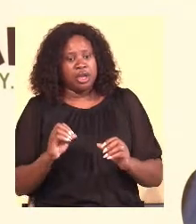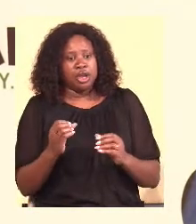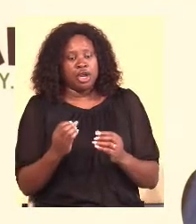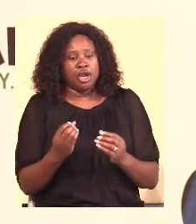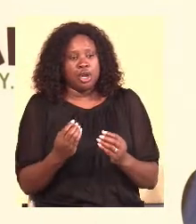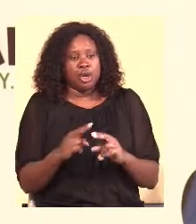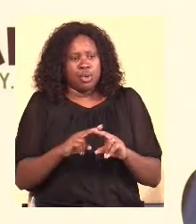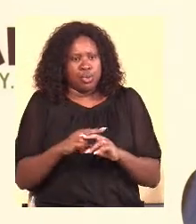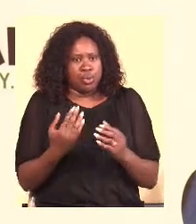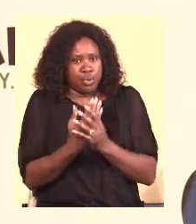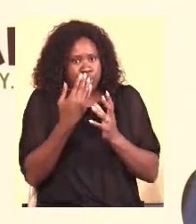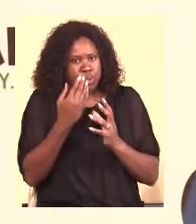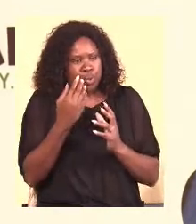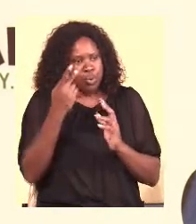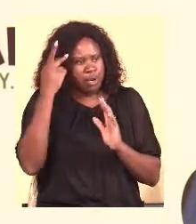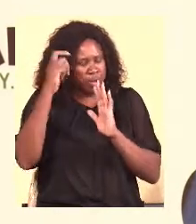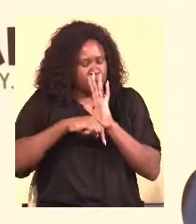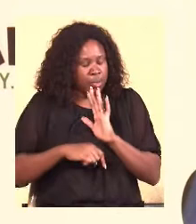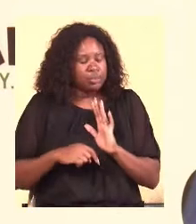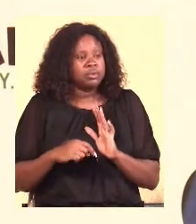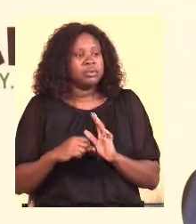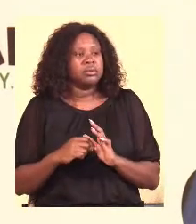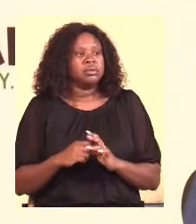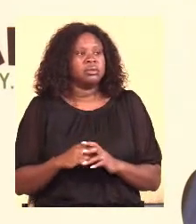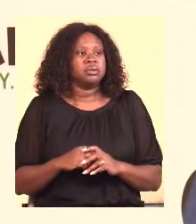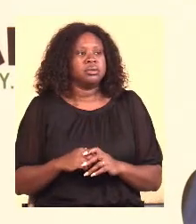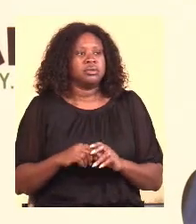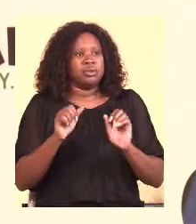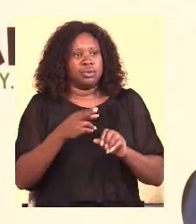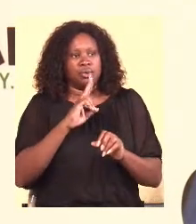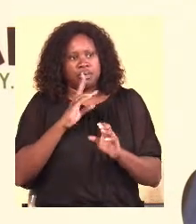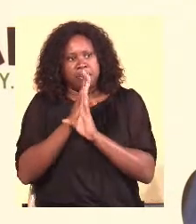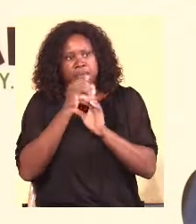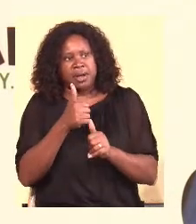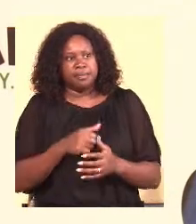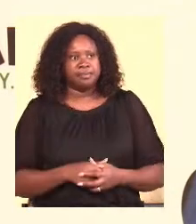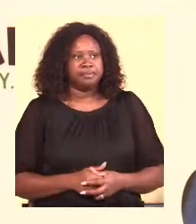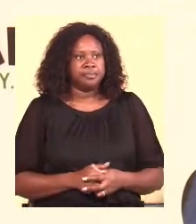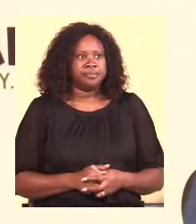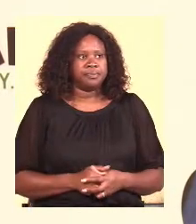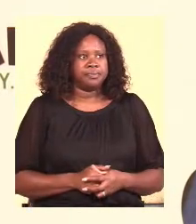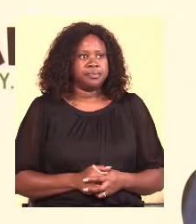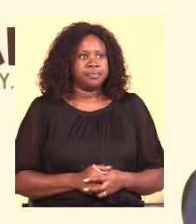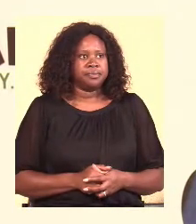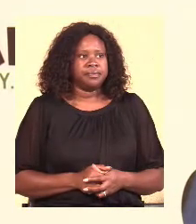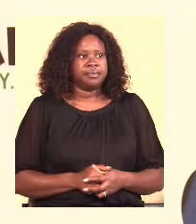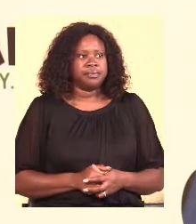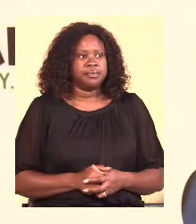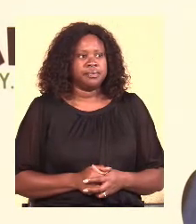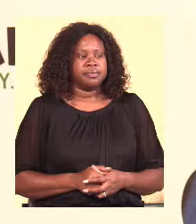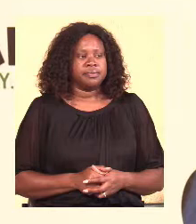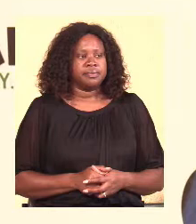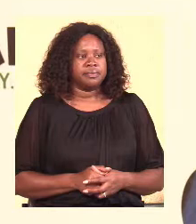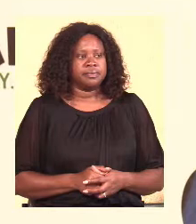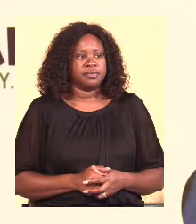knowledge, using journal articles to be able to respond effectively. Then there was also